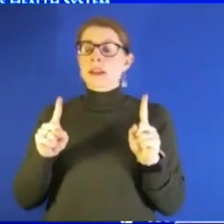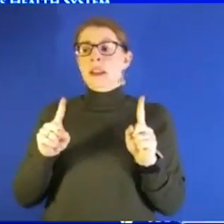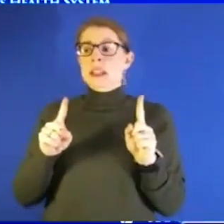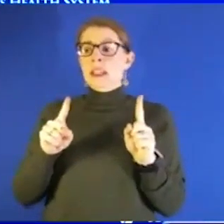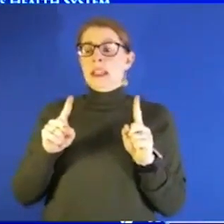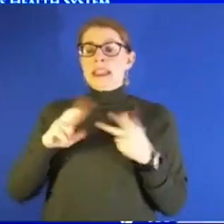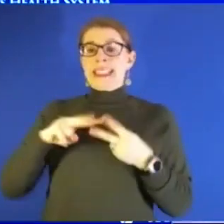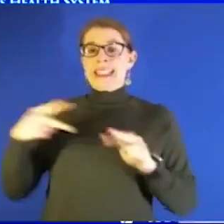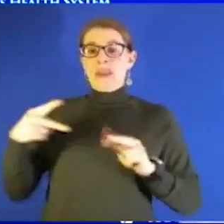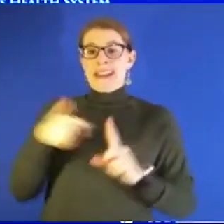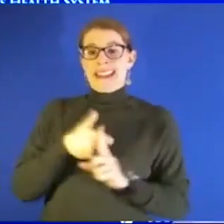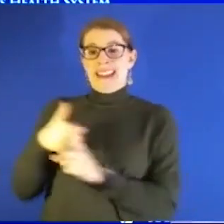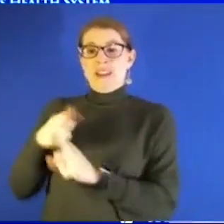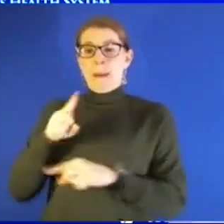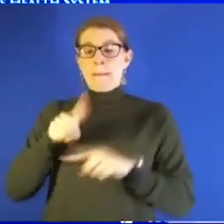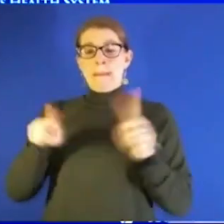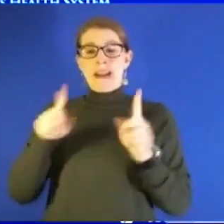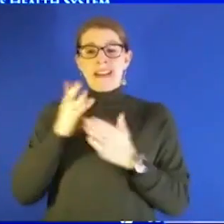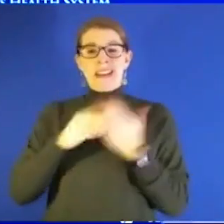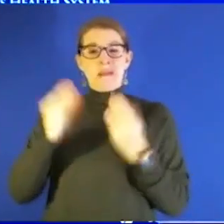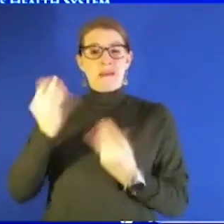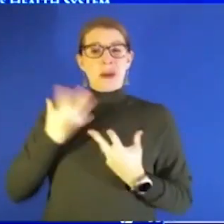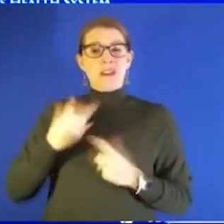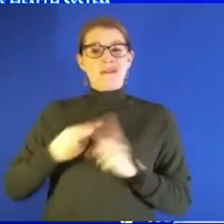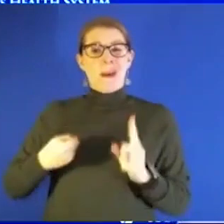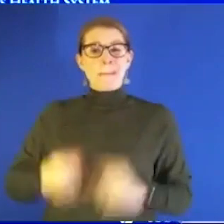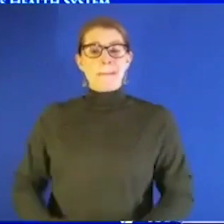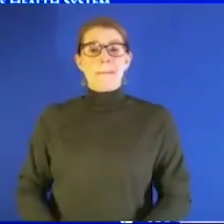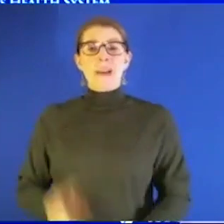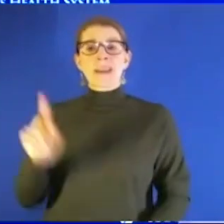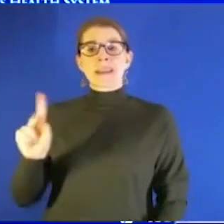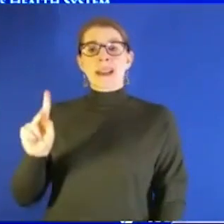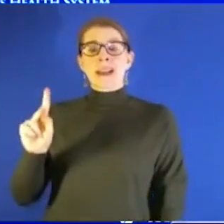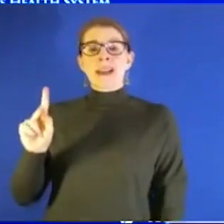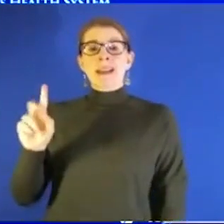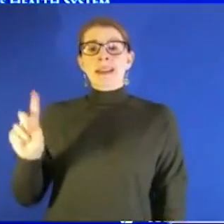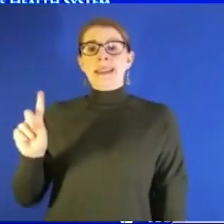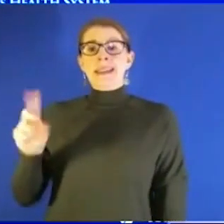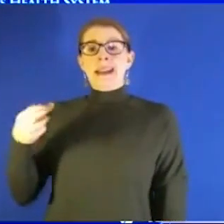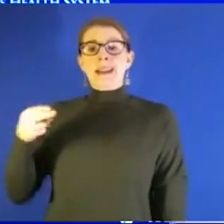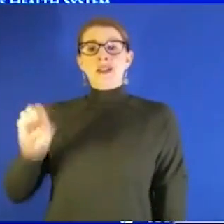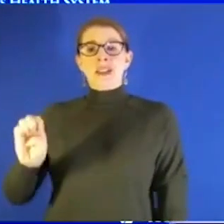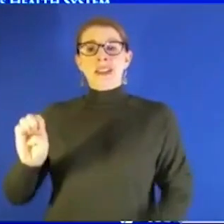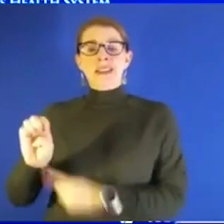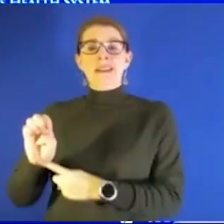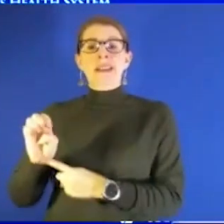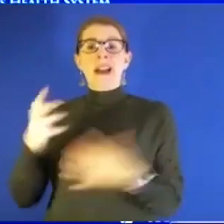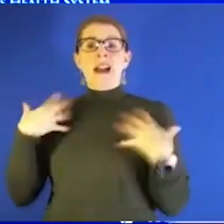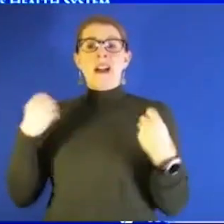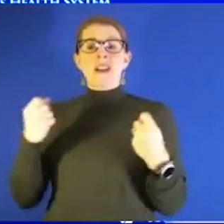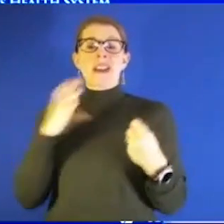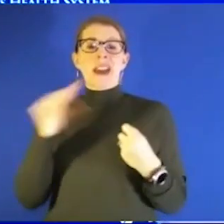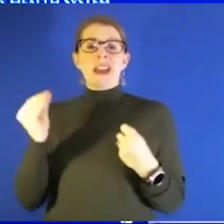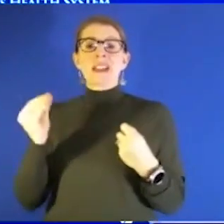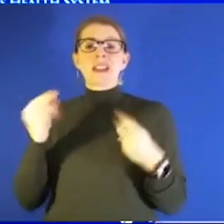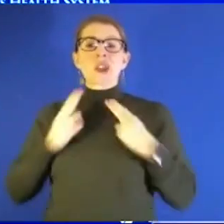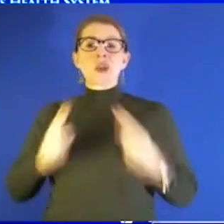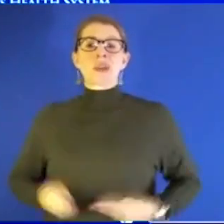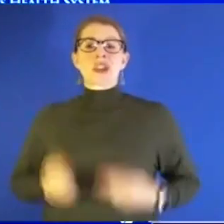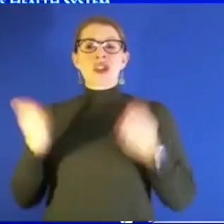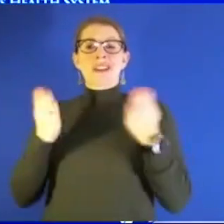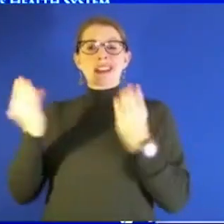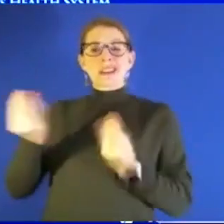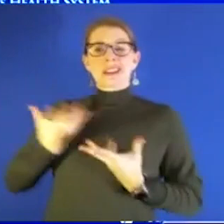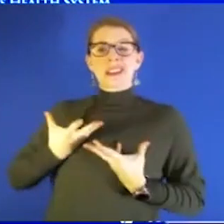but some information from KDHE and Health and Human Services where really on this side of the state, it